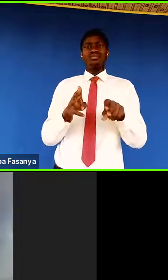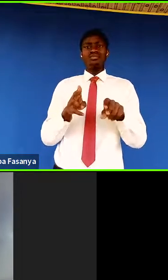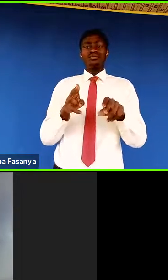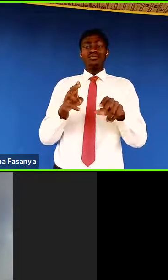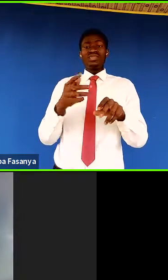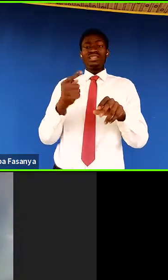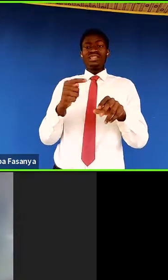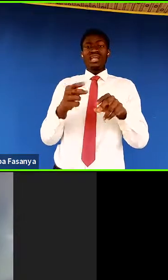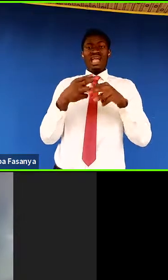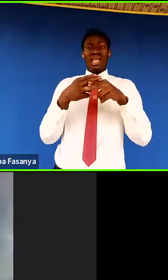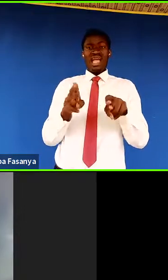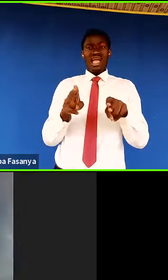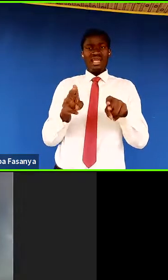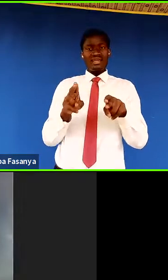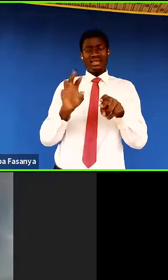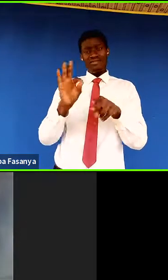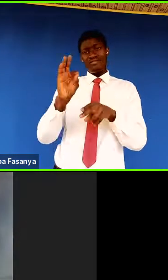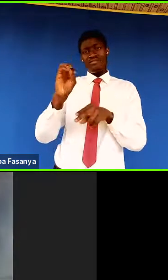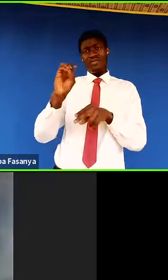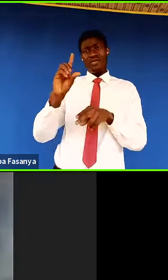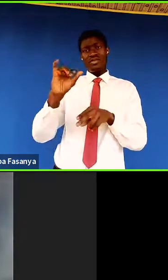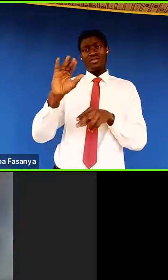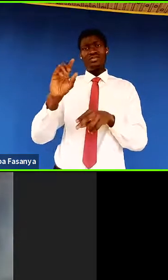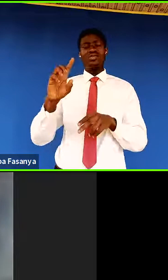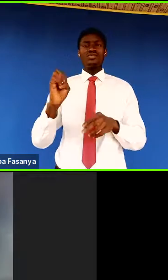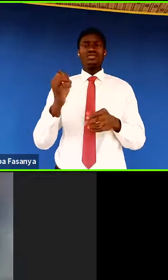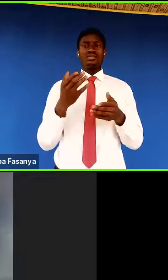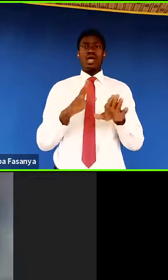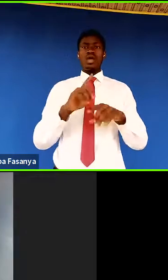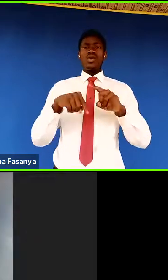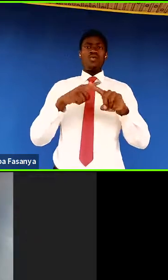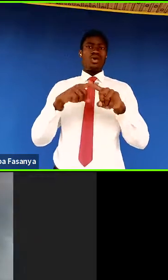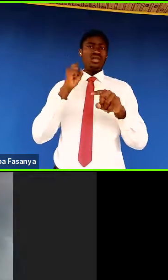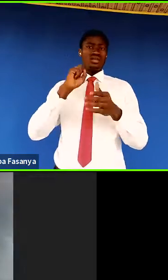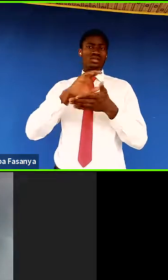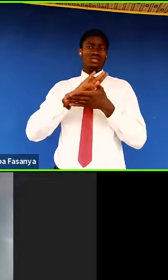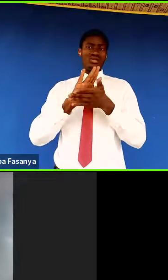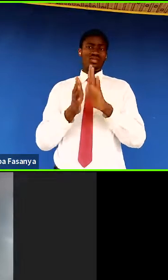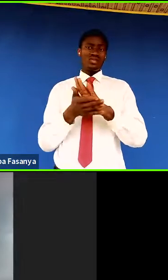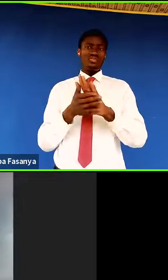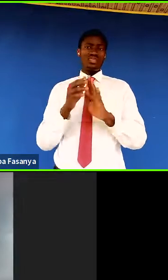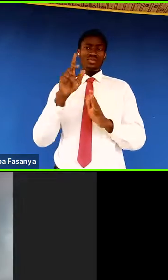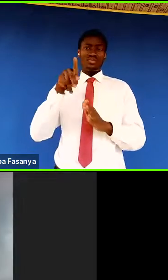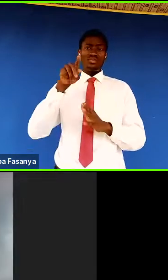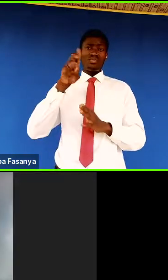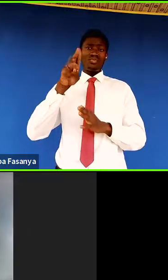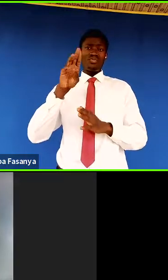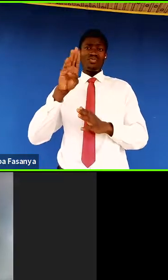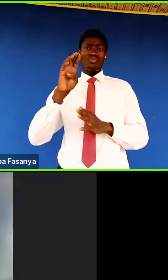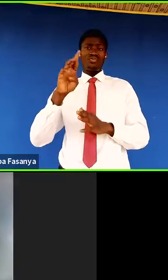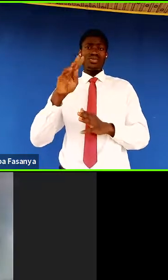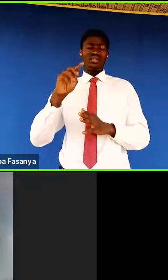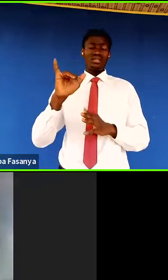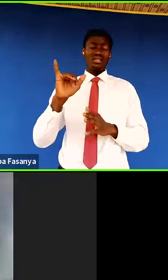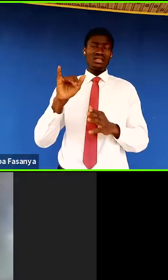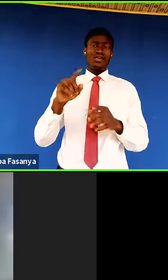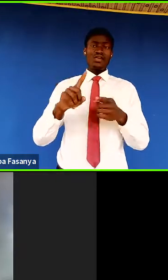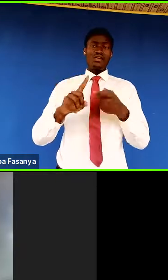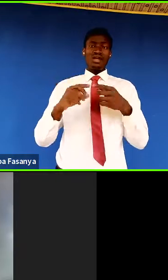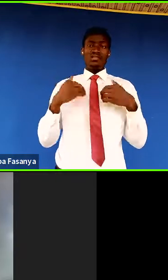off. And by the time she attains puberty, when she's ready when she has the ability to start reproducing, she has